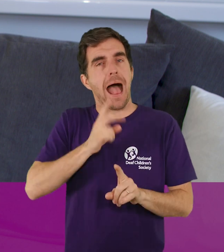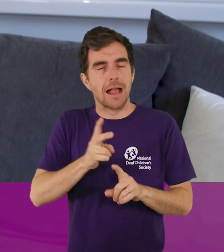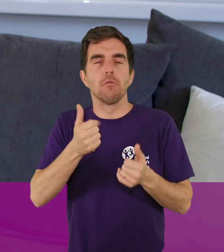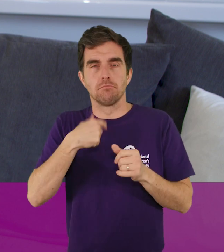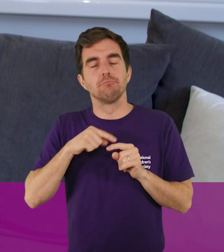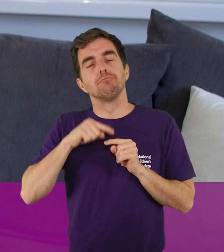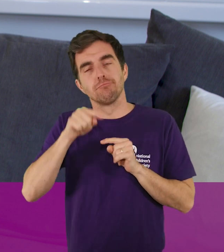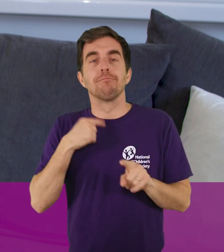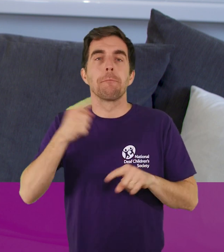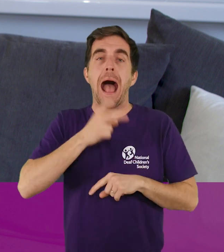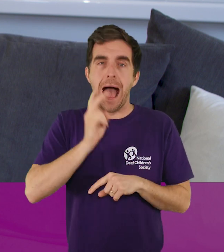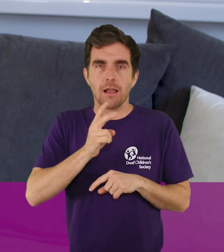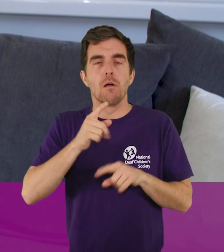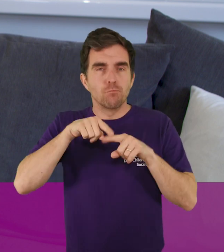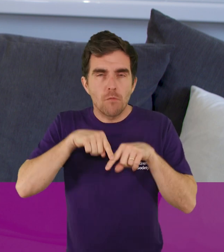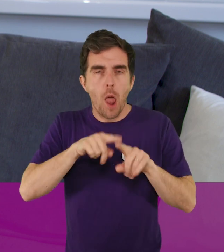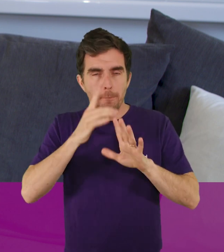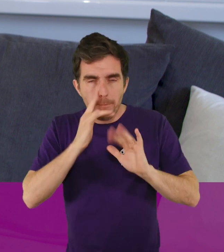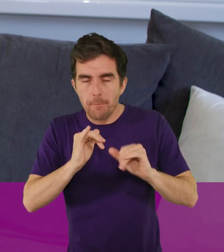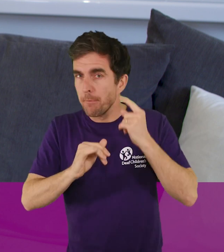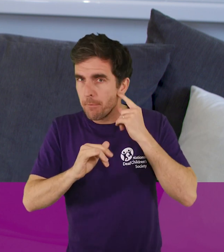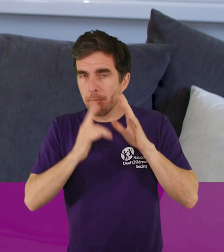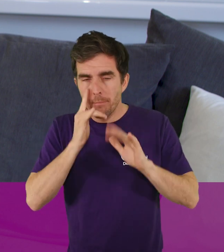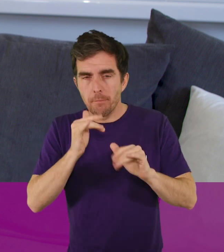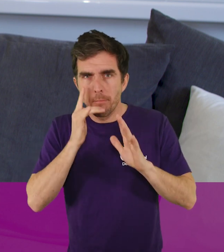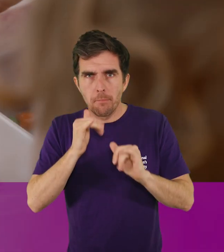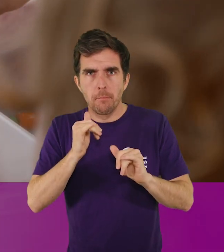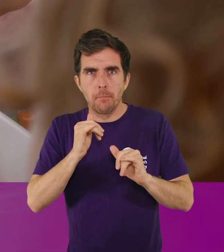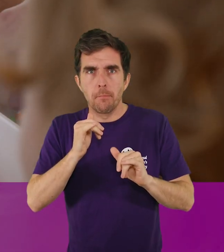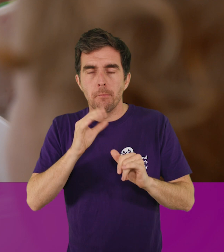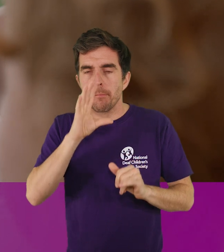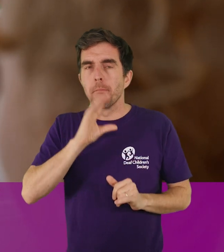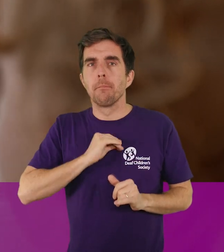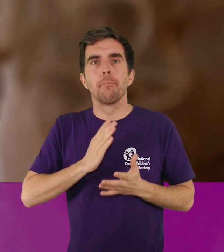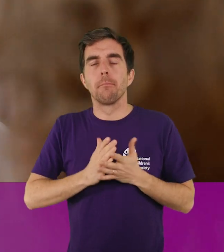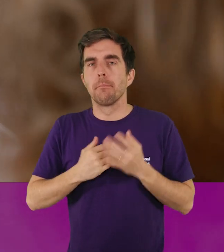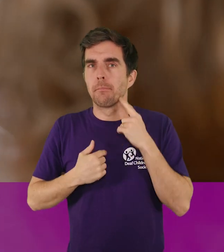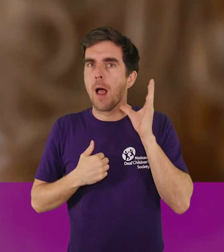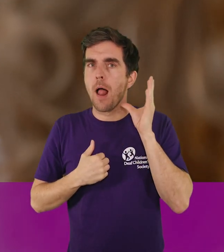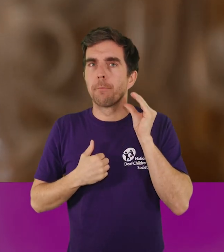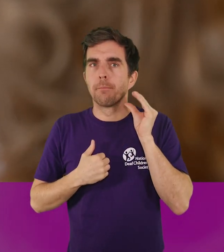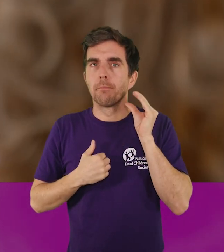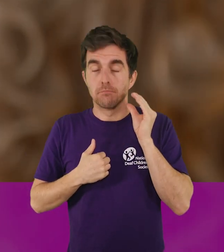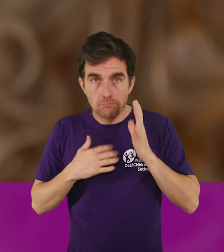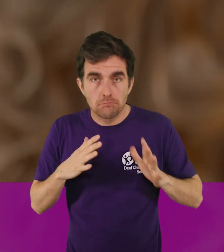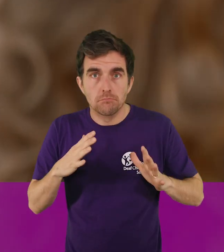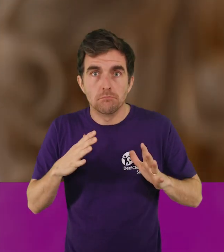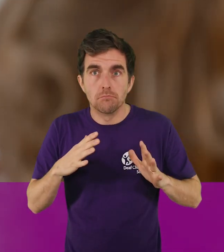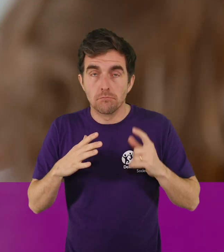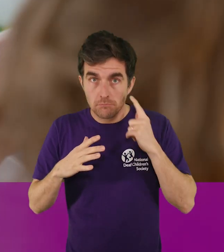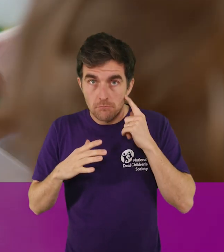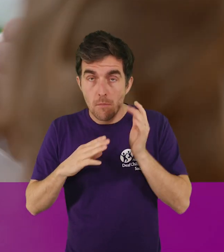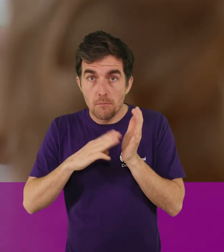to come back and have a follow-up test, which we did several times. And ultimately, we were told that she had